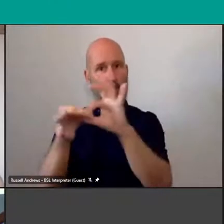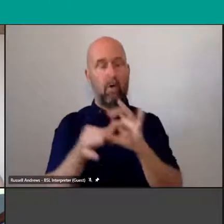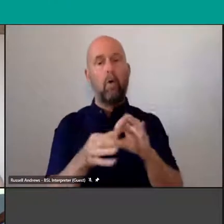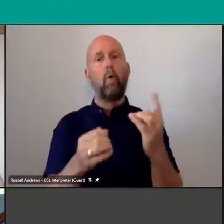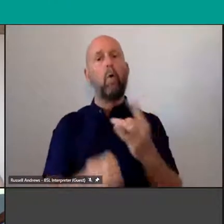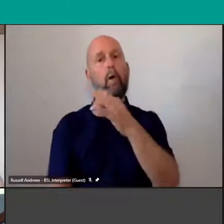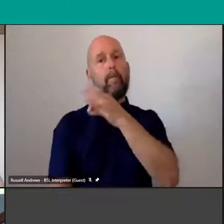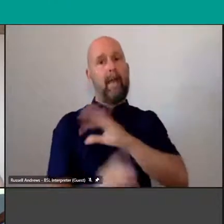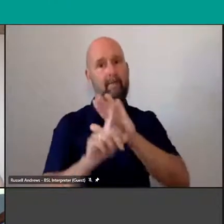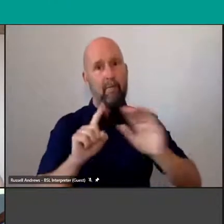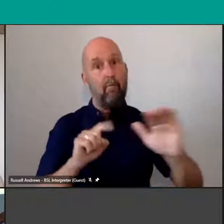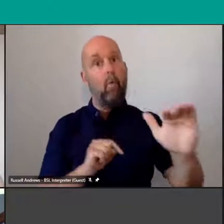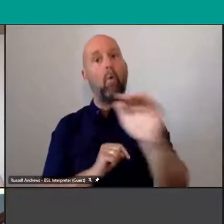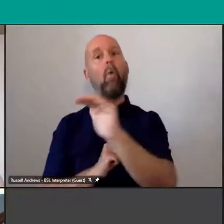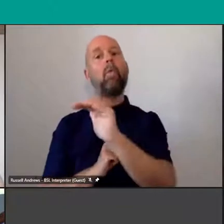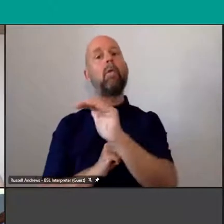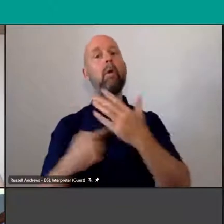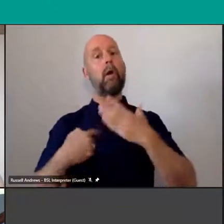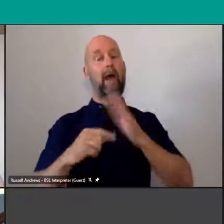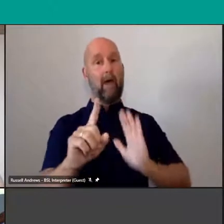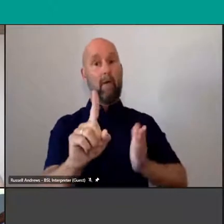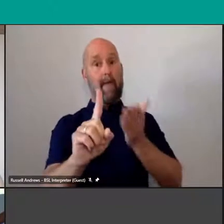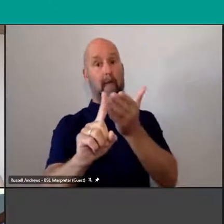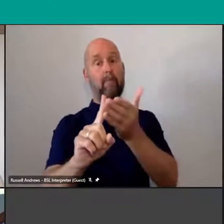our approach has been to look at the